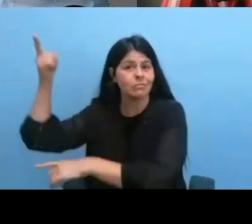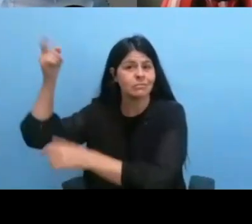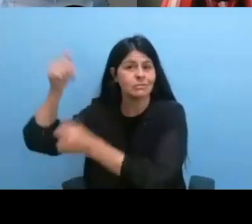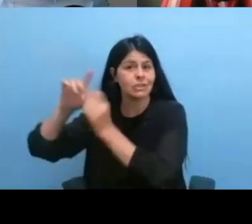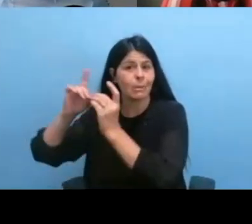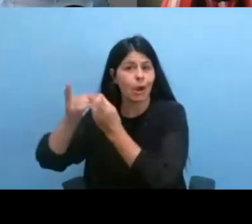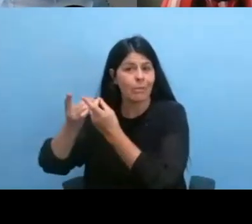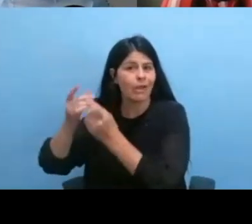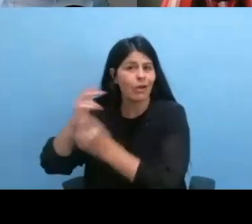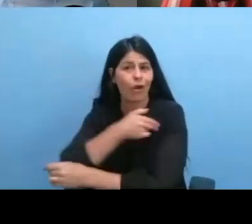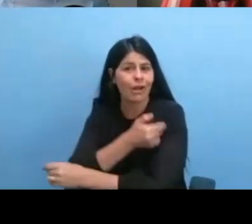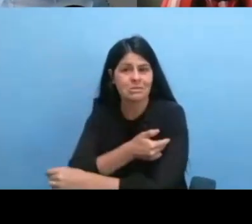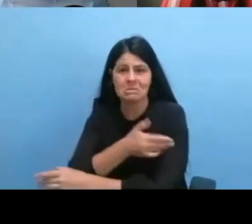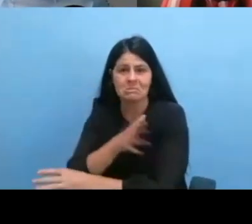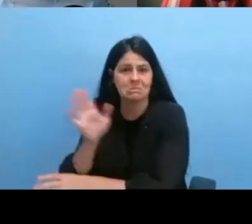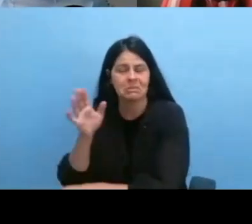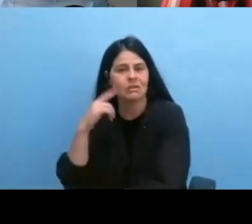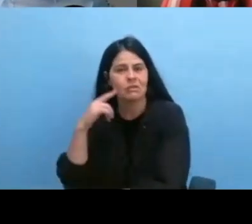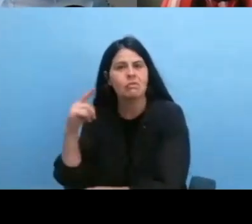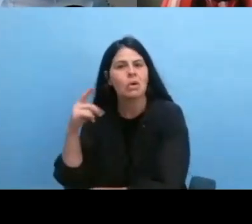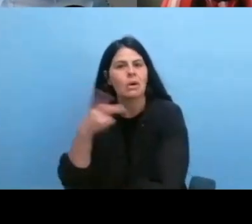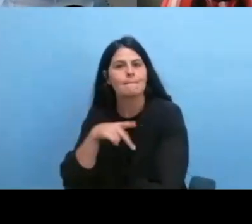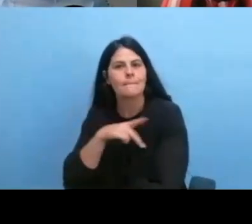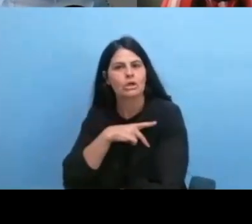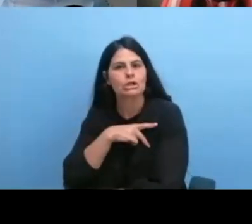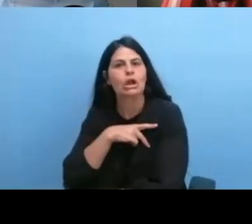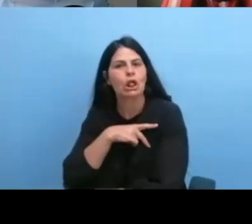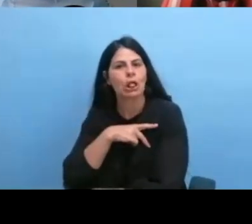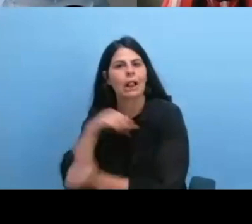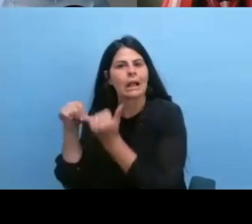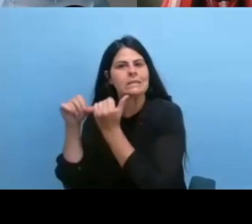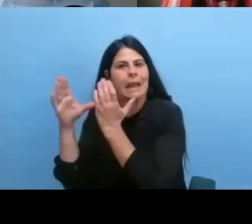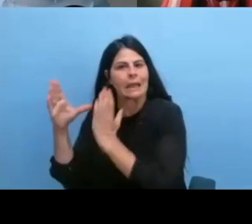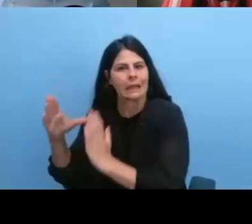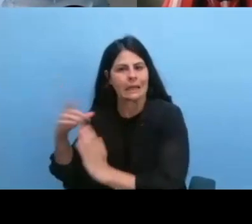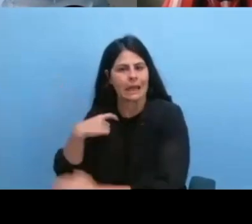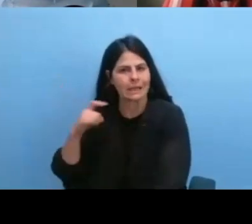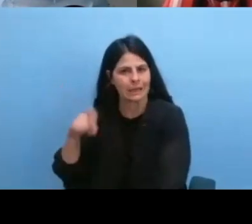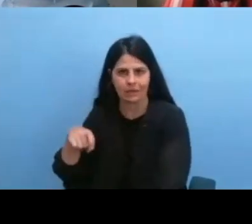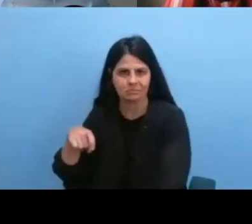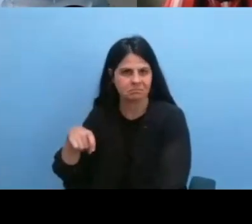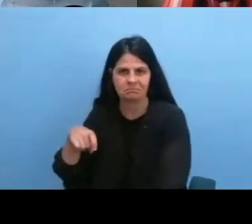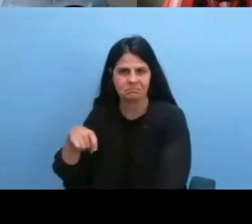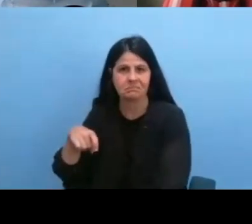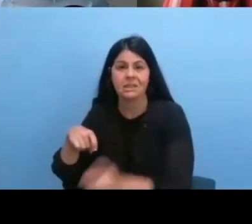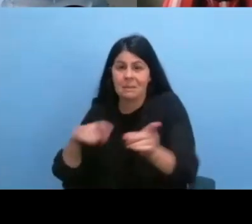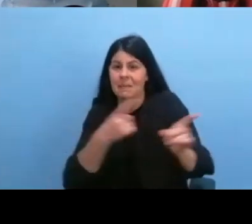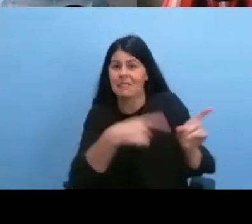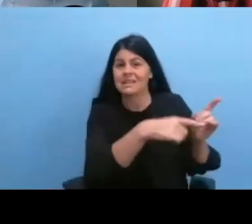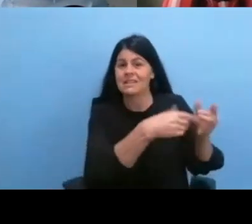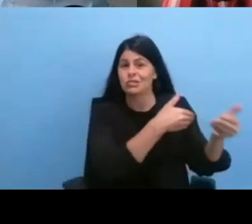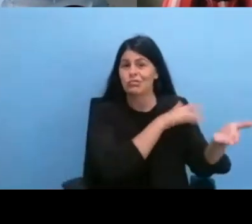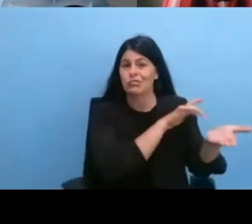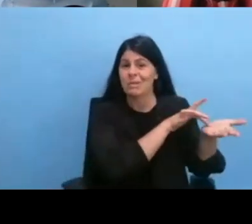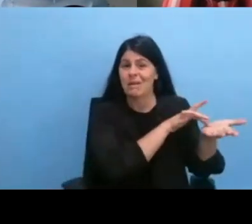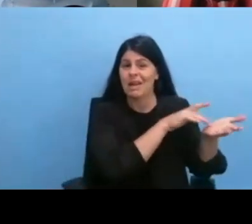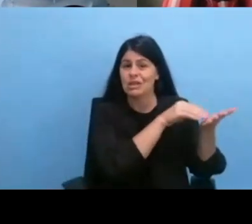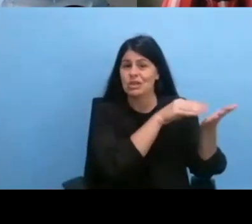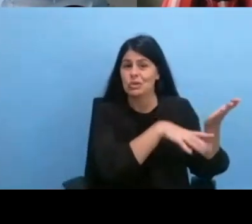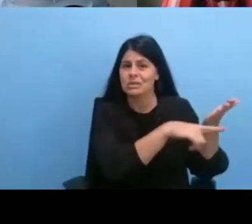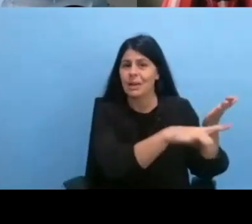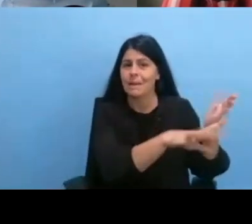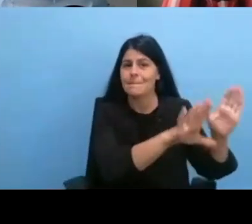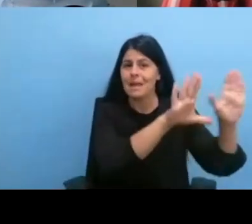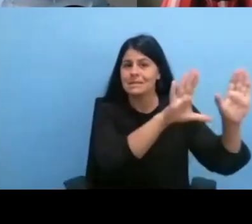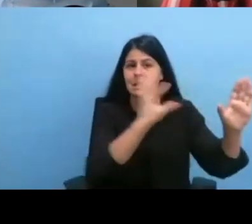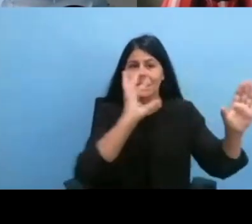to give me like the personal attendant that I need. But these pre-med students, they get an amazing experience